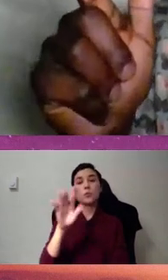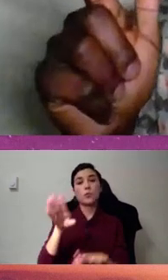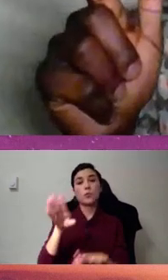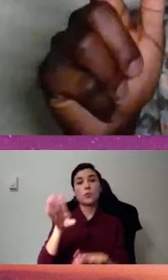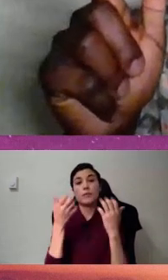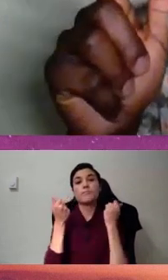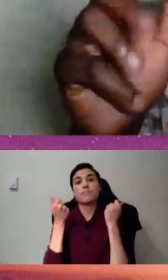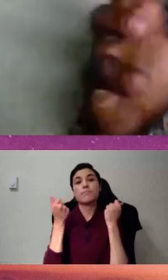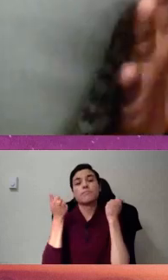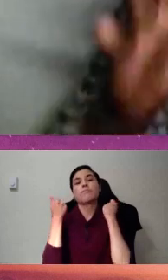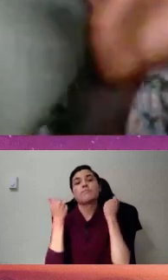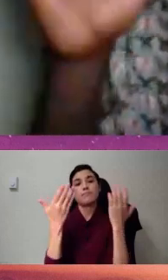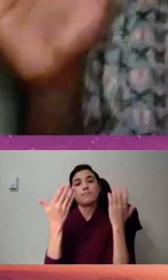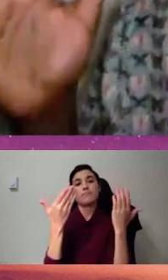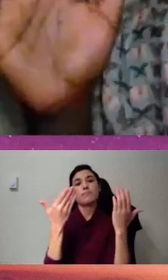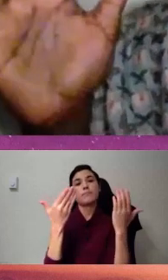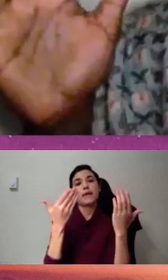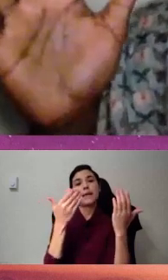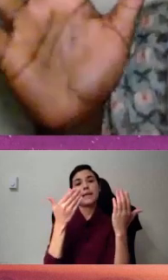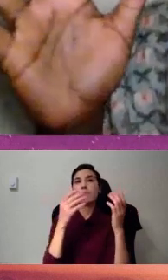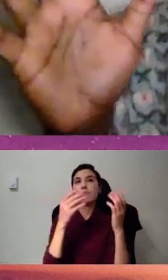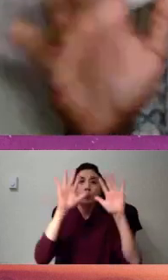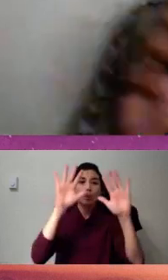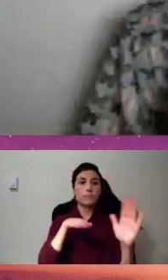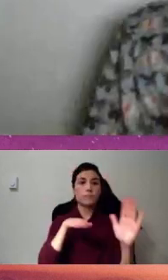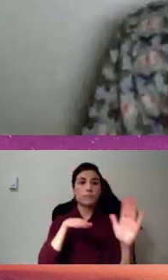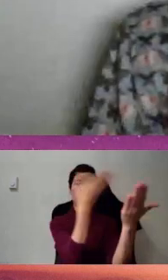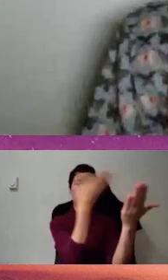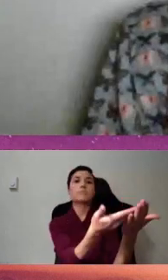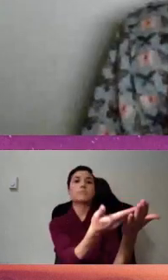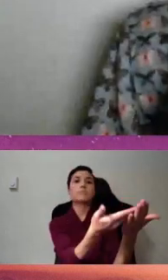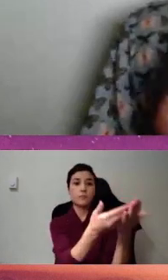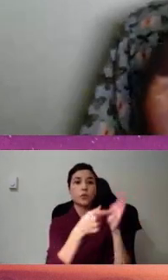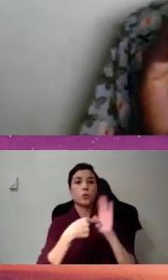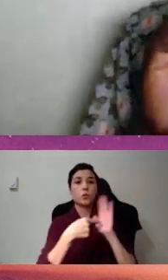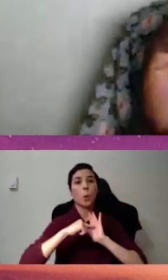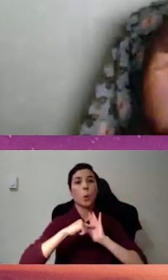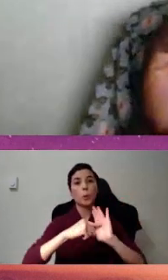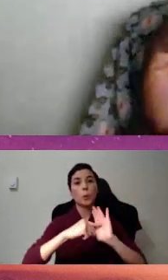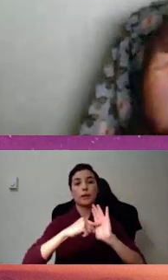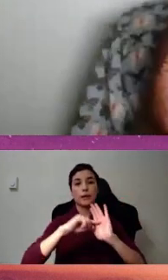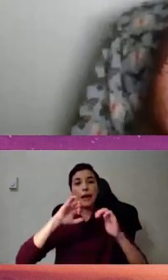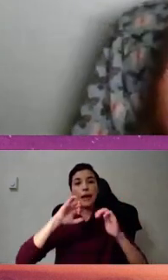institutions as well that are just examples of colonialism, the academy,